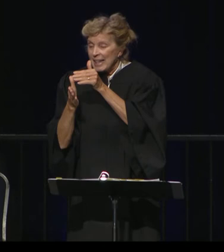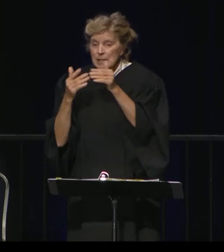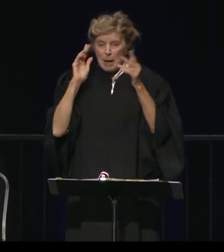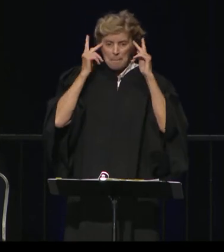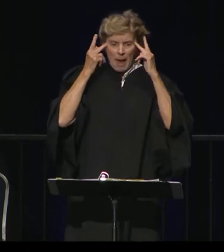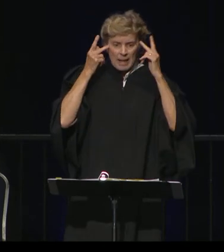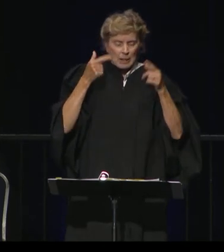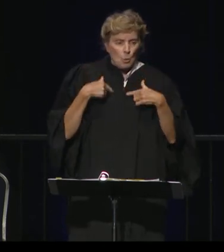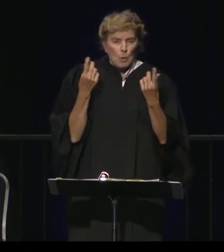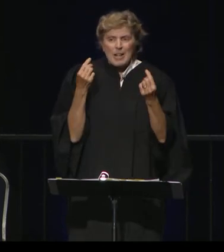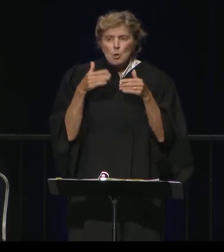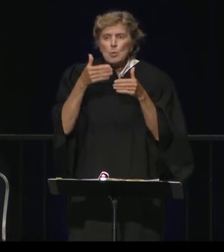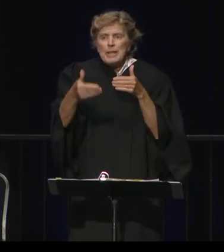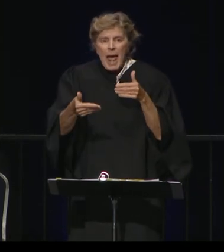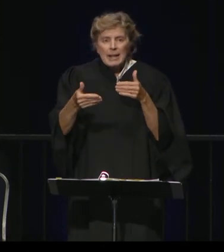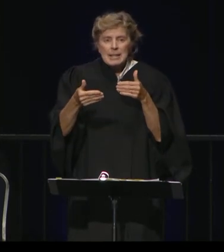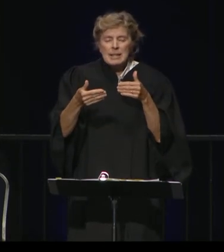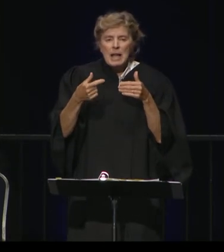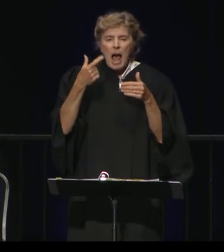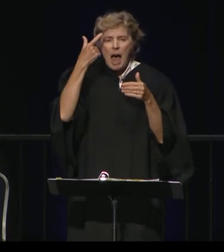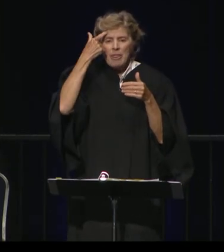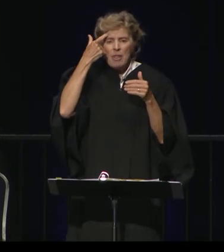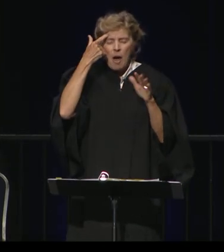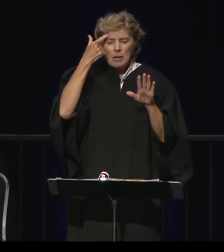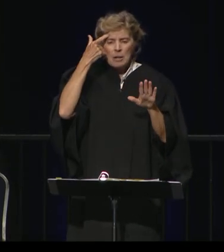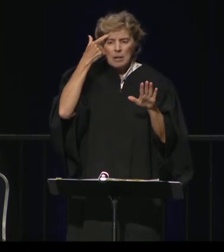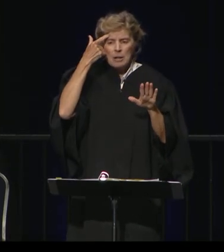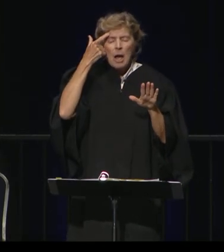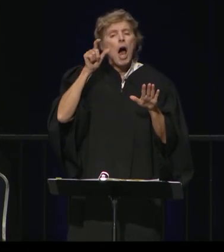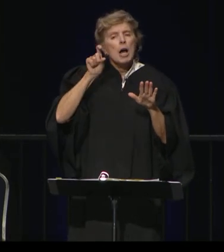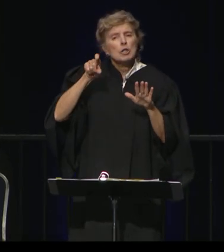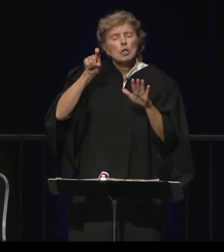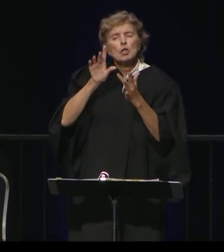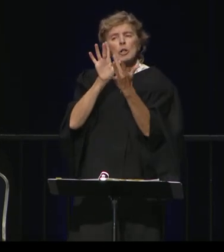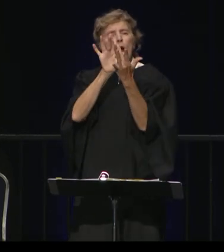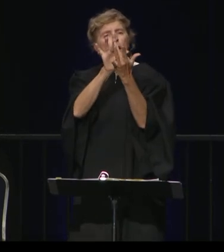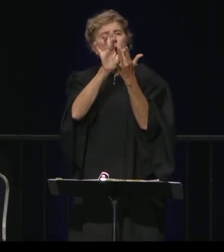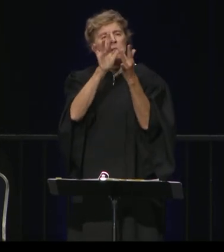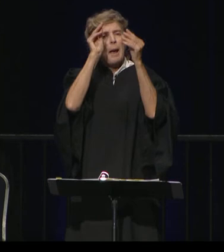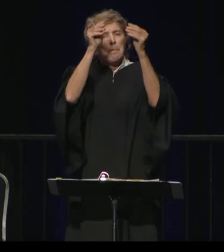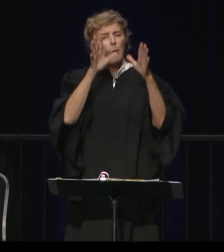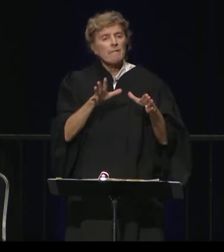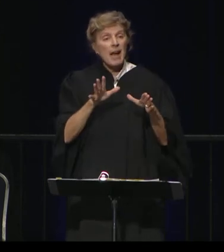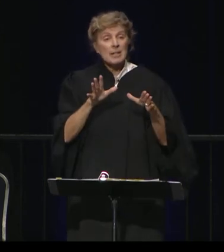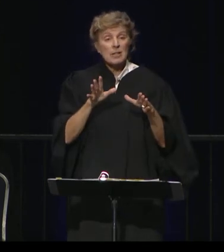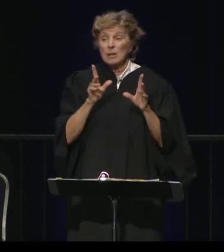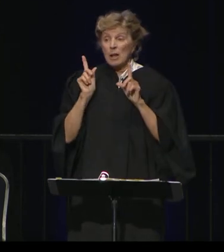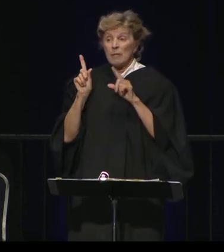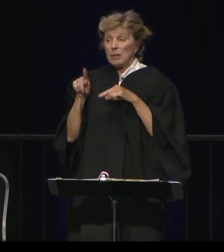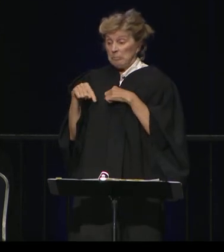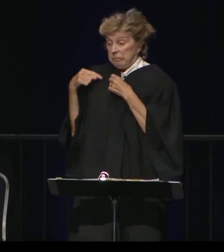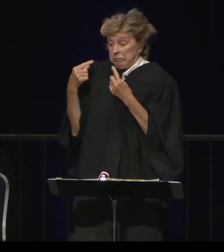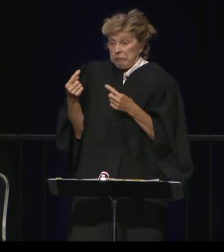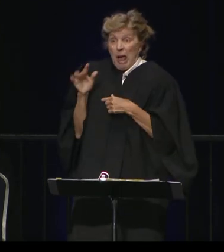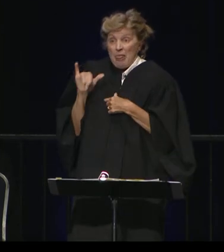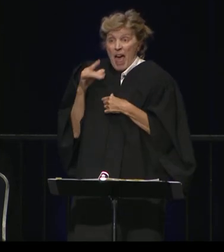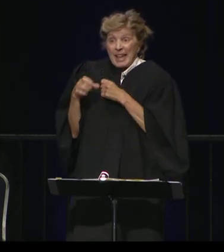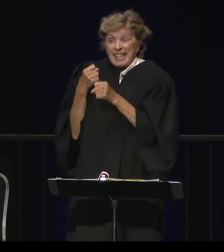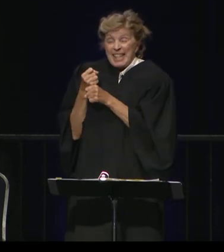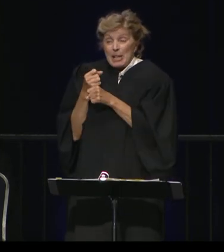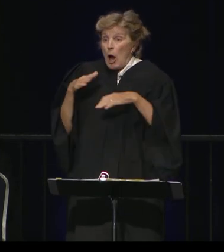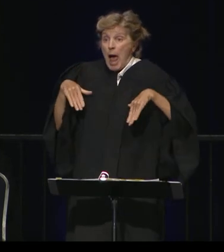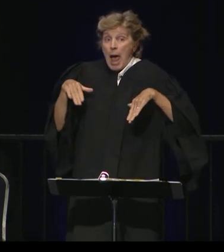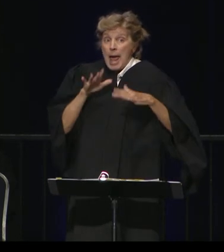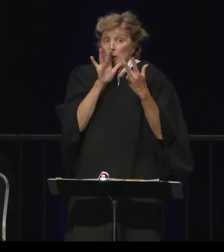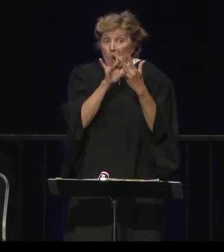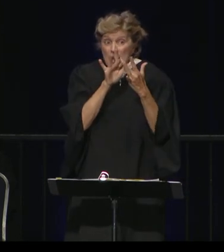And this thought just crossed my mind that, you know what, I'm gonna reach out to a professor. And I hadn't done that for the whole year. And I was a little